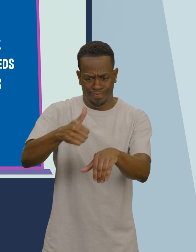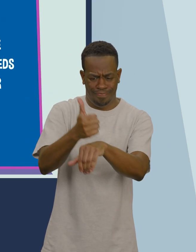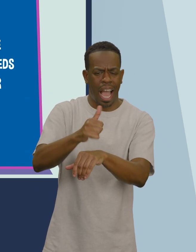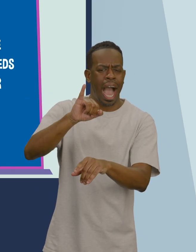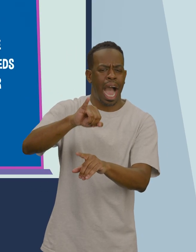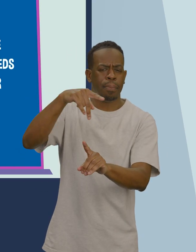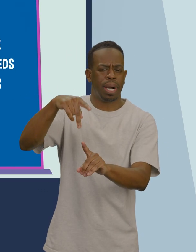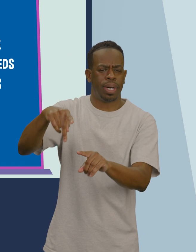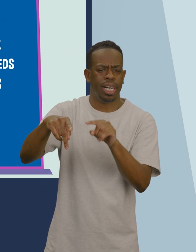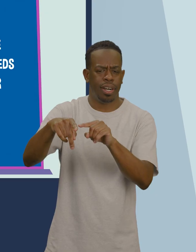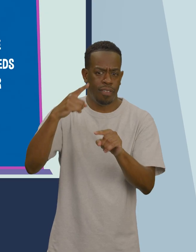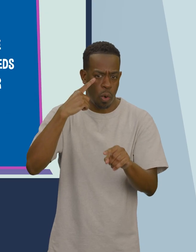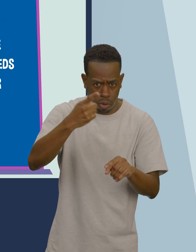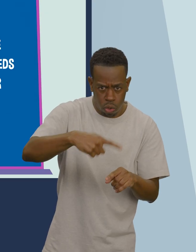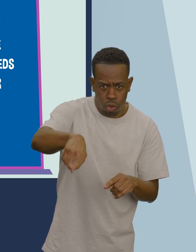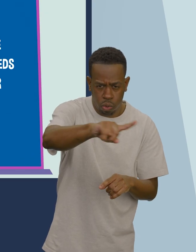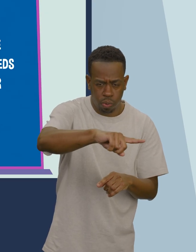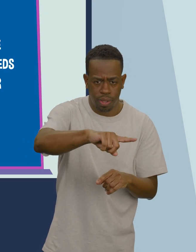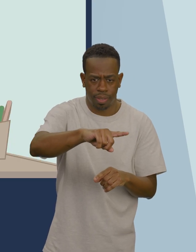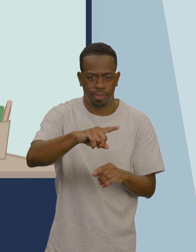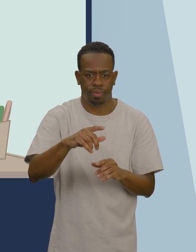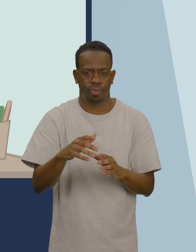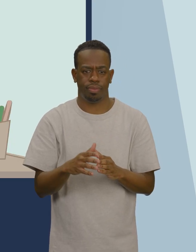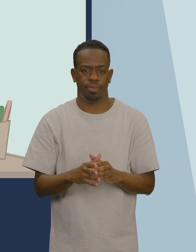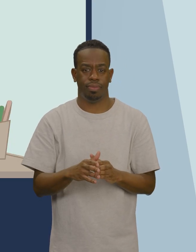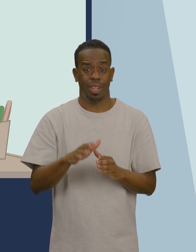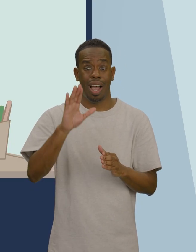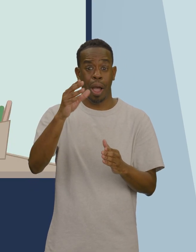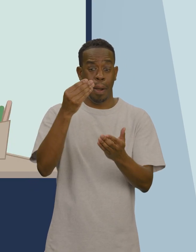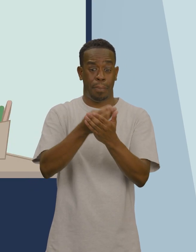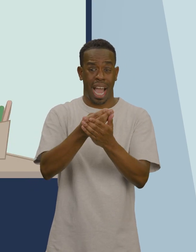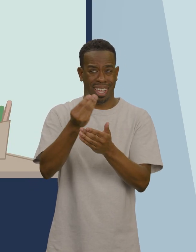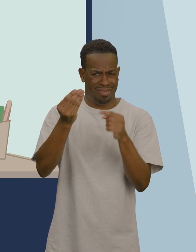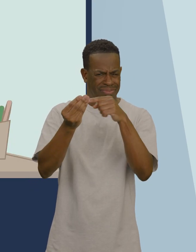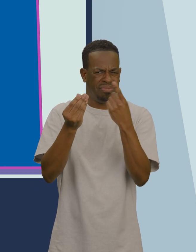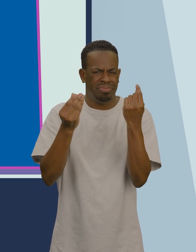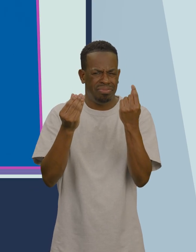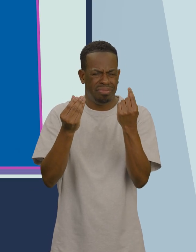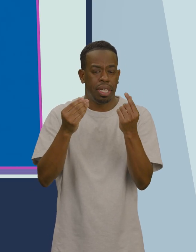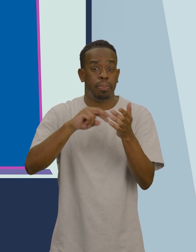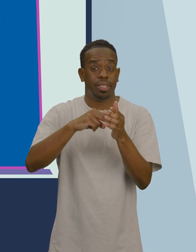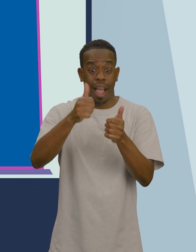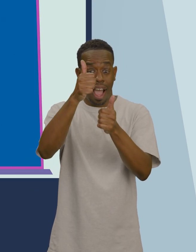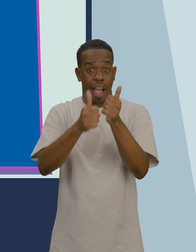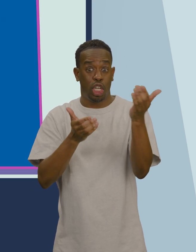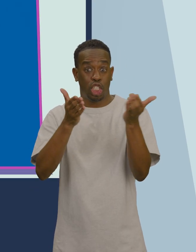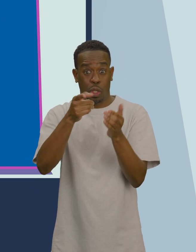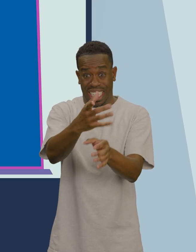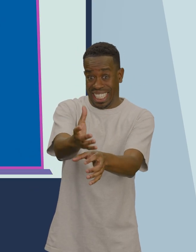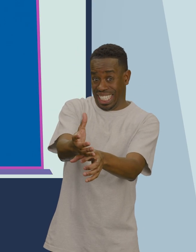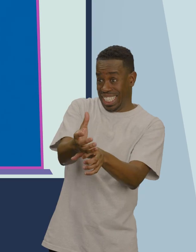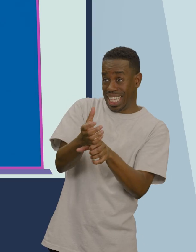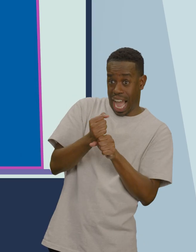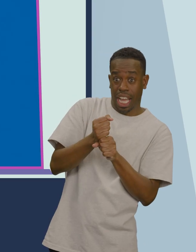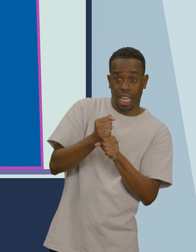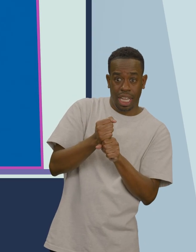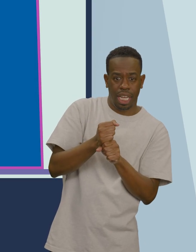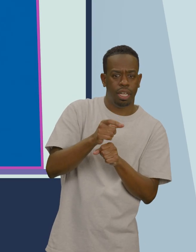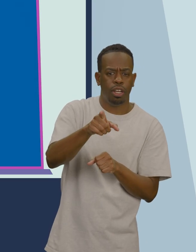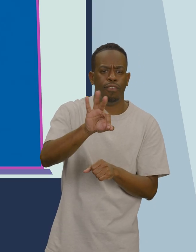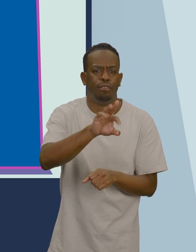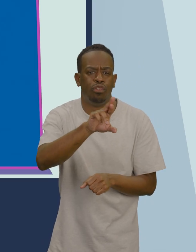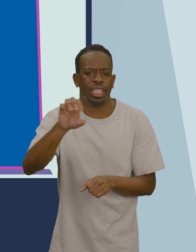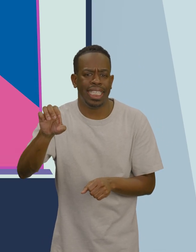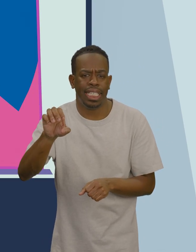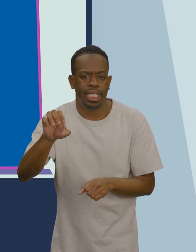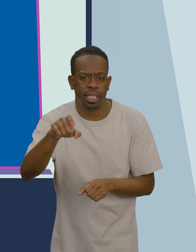the IPP for every individual. And not economically onerous means that almost every service provided by the regional